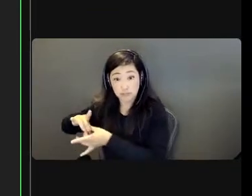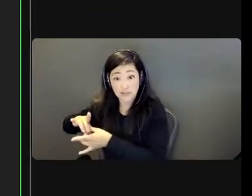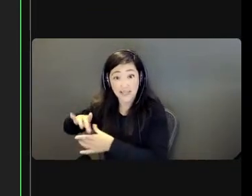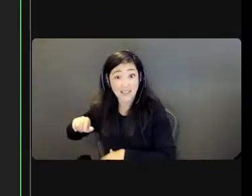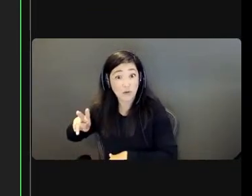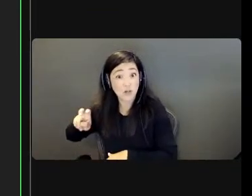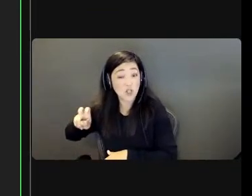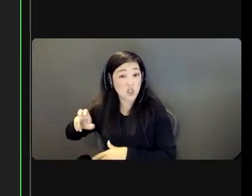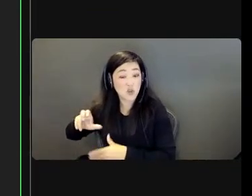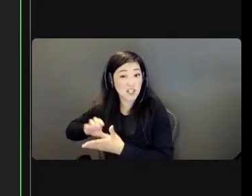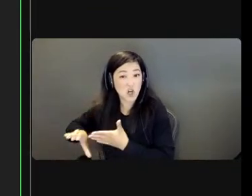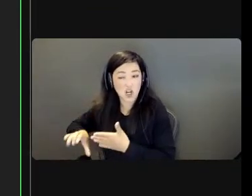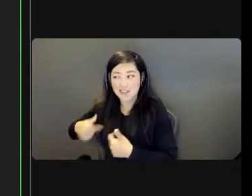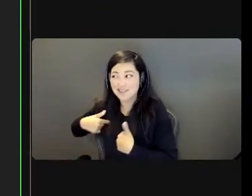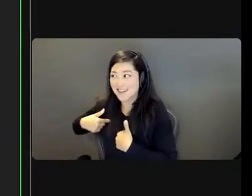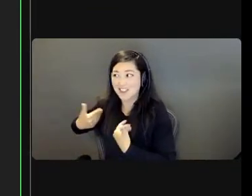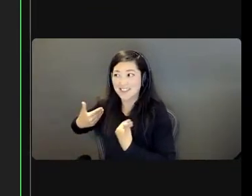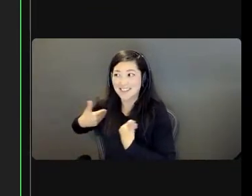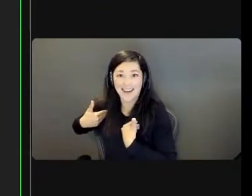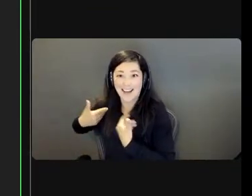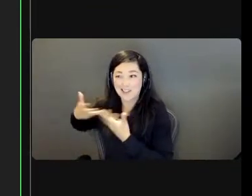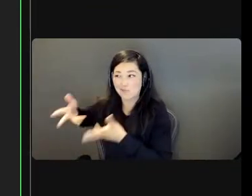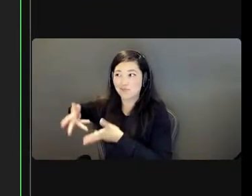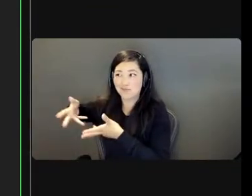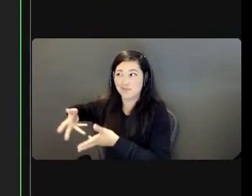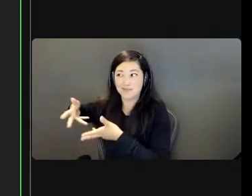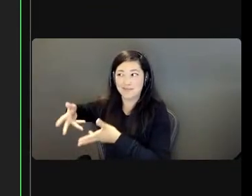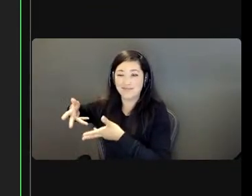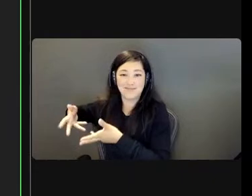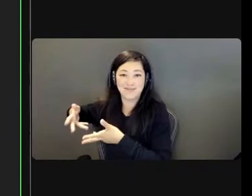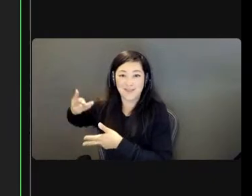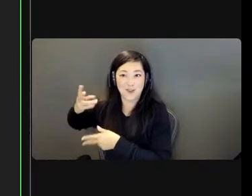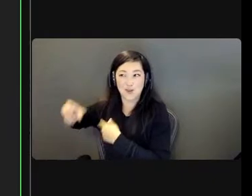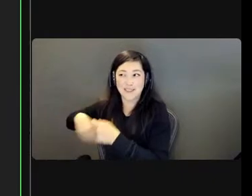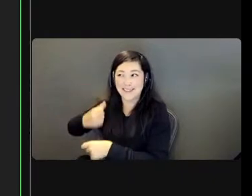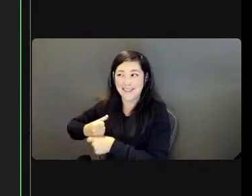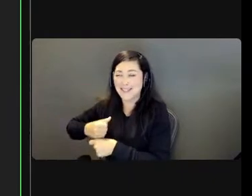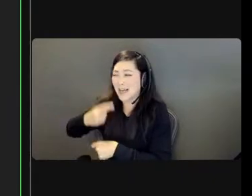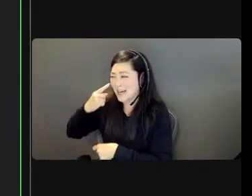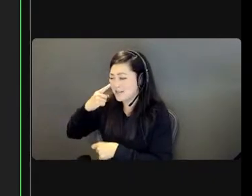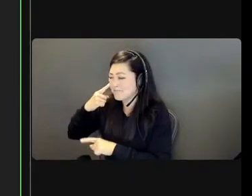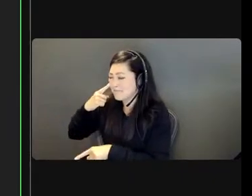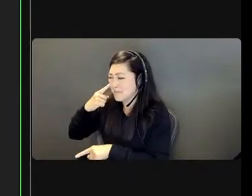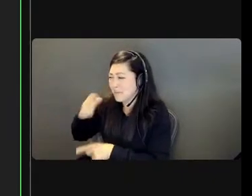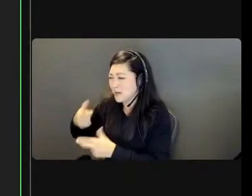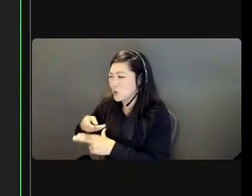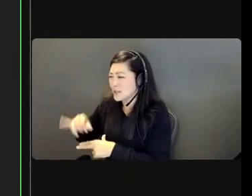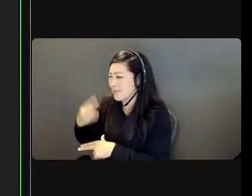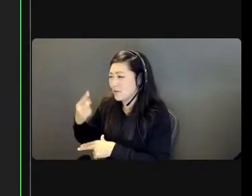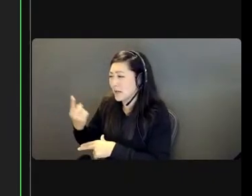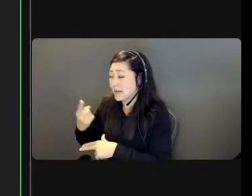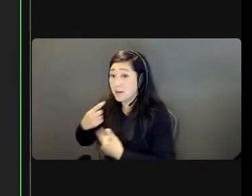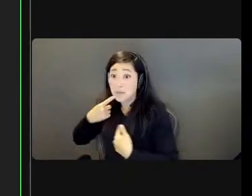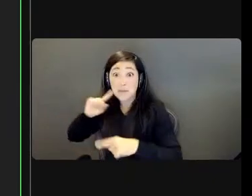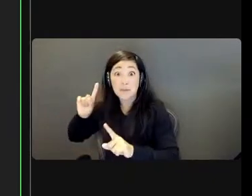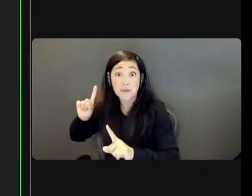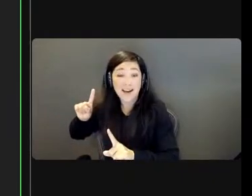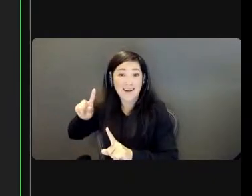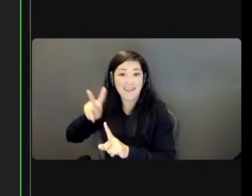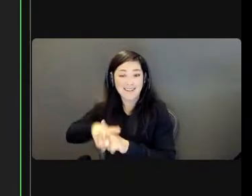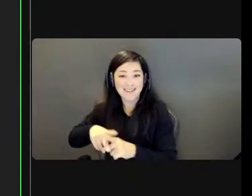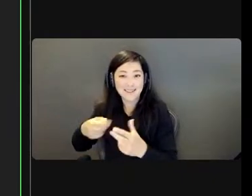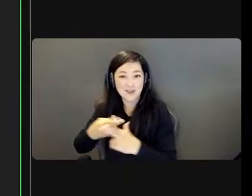on a shelf for about 10 years. I just knew at some point I would find a use for that winch, and lo and behold, it came